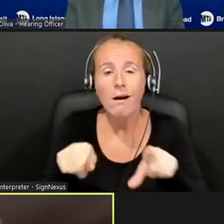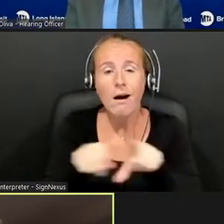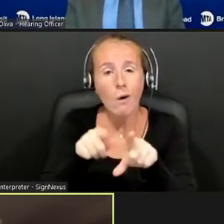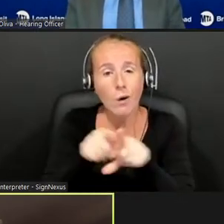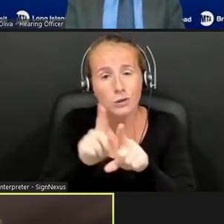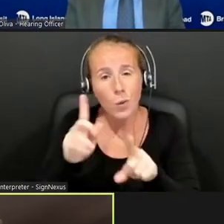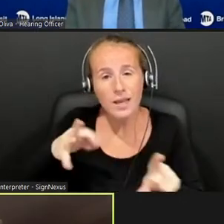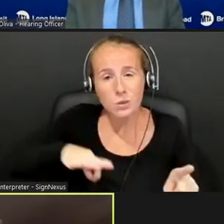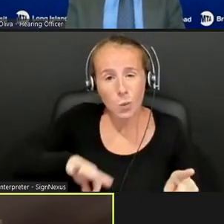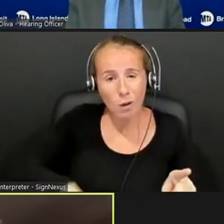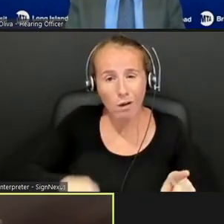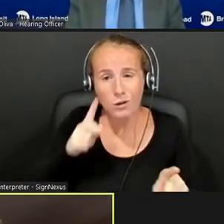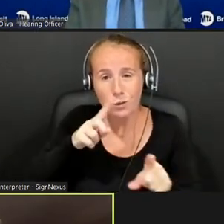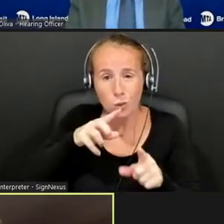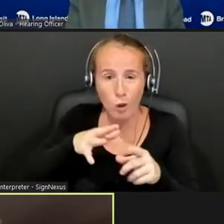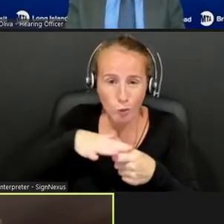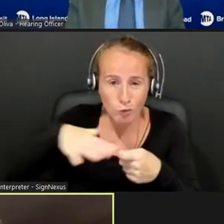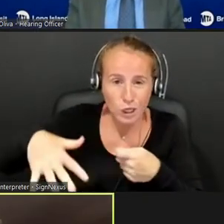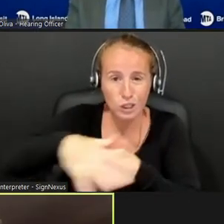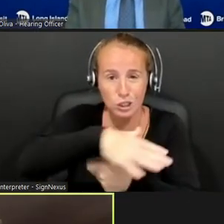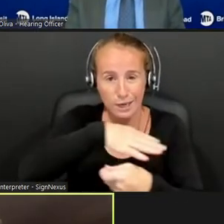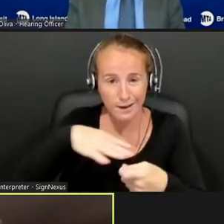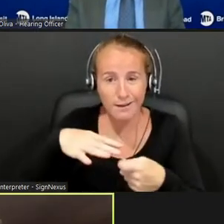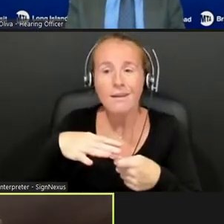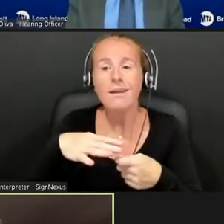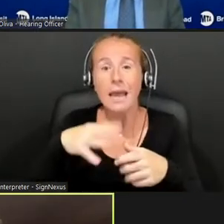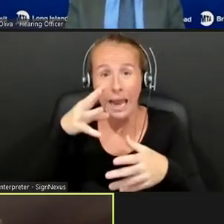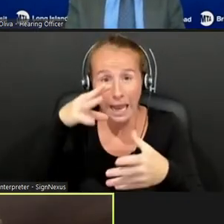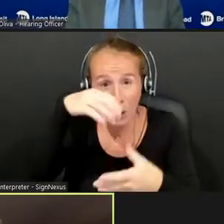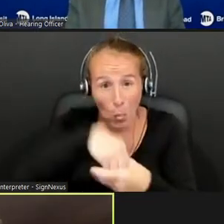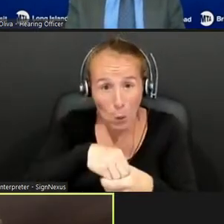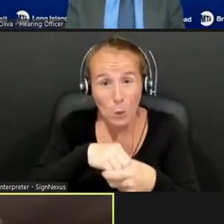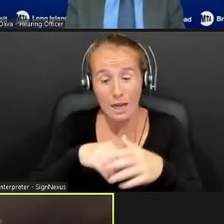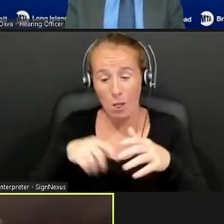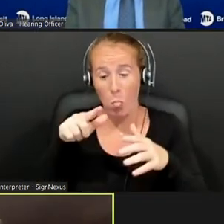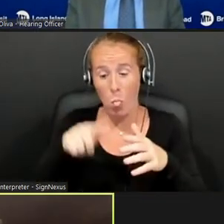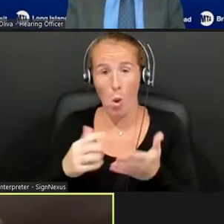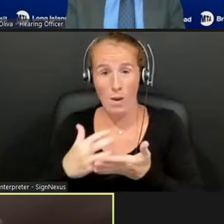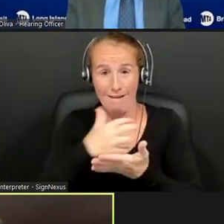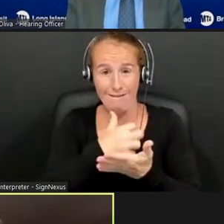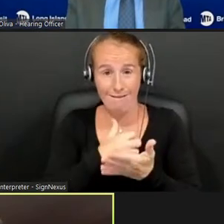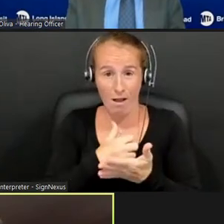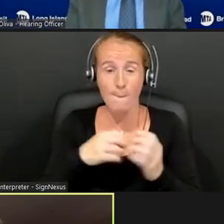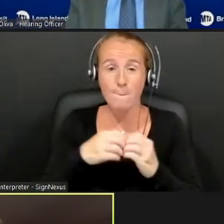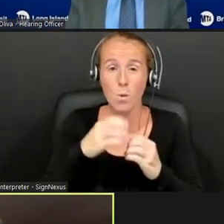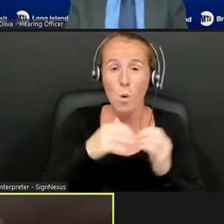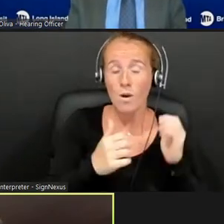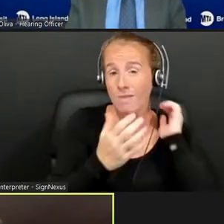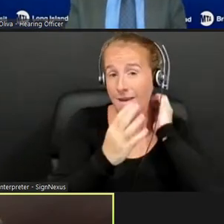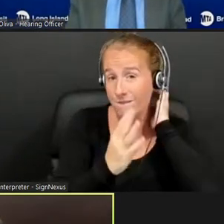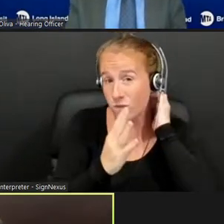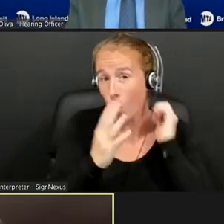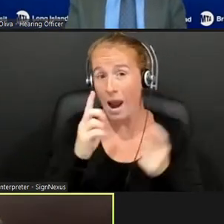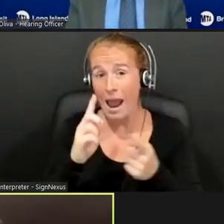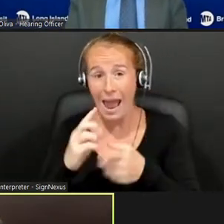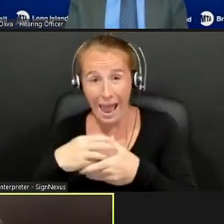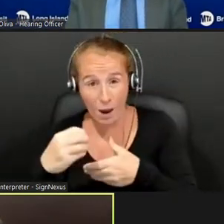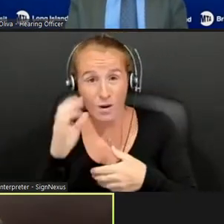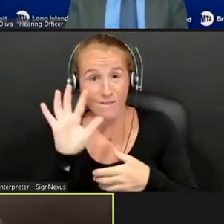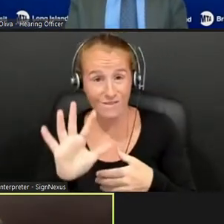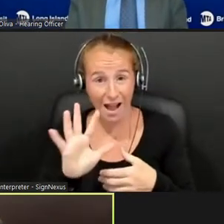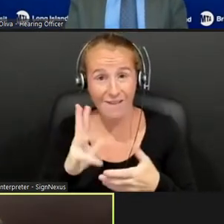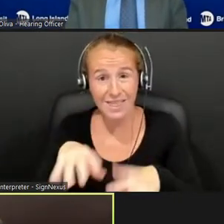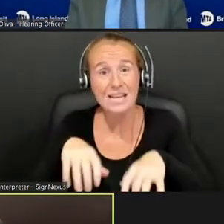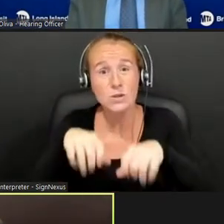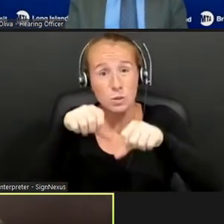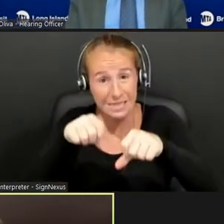beneficial to the Region's populace including low-income residents more than four out of five commuters to the Manhattan CBD take public transit